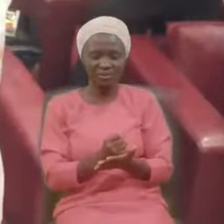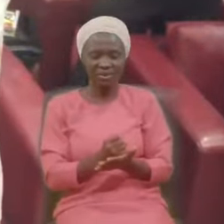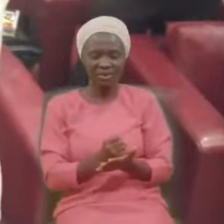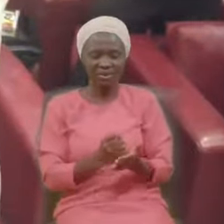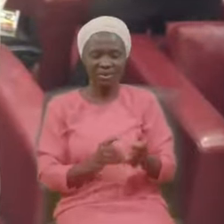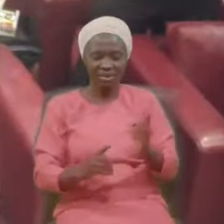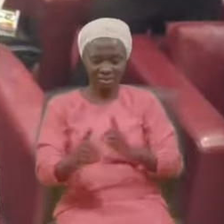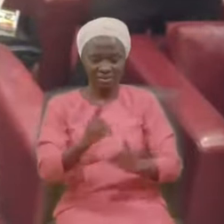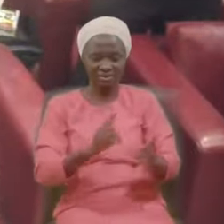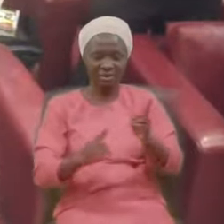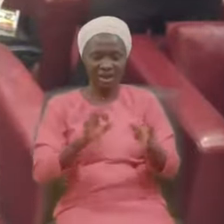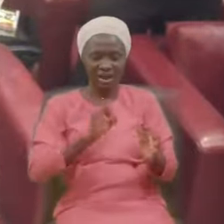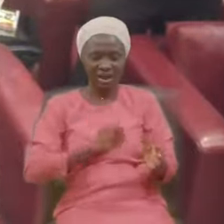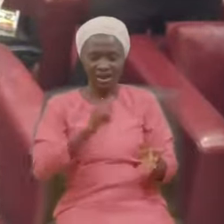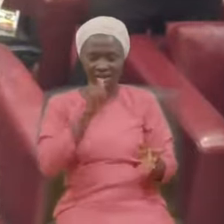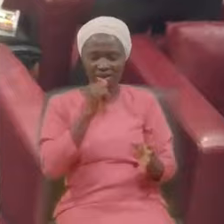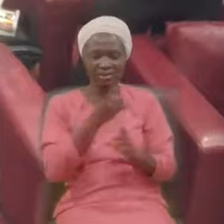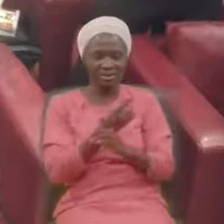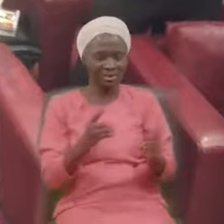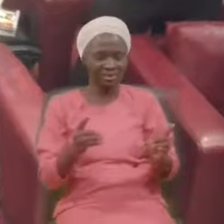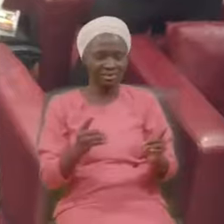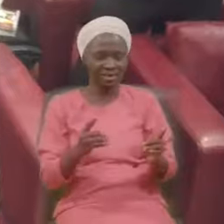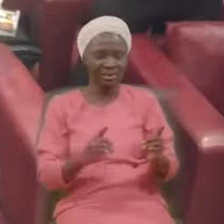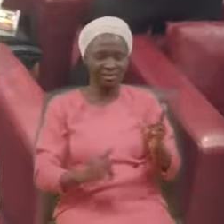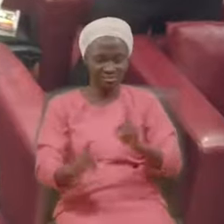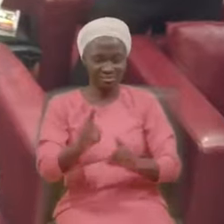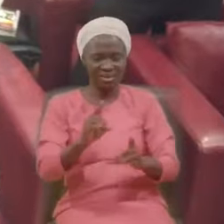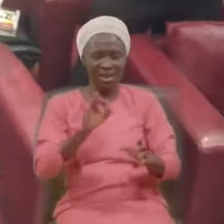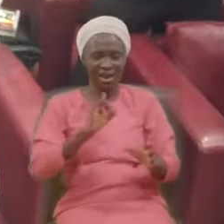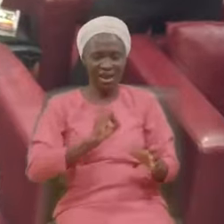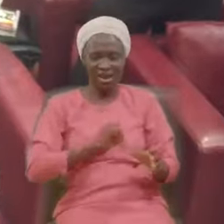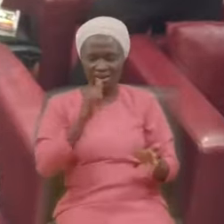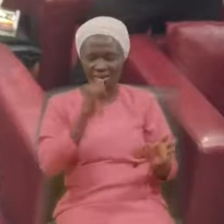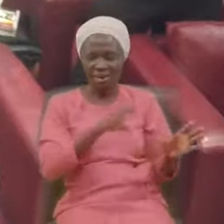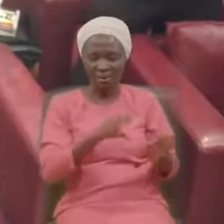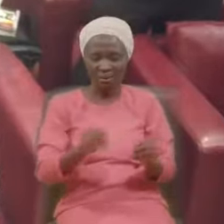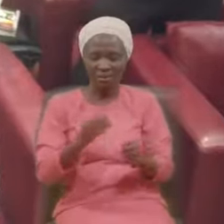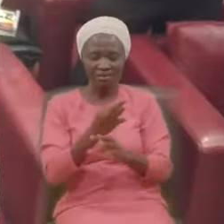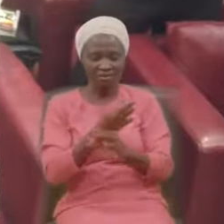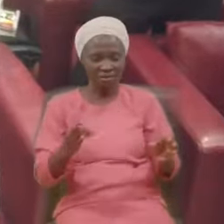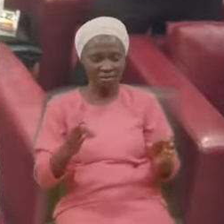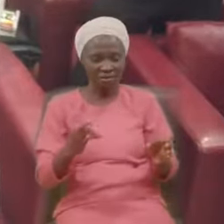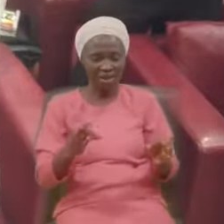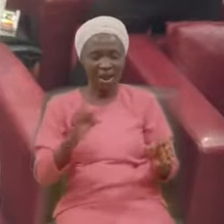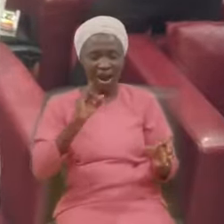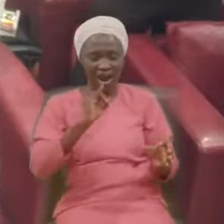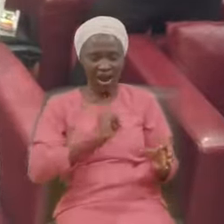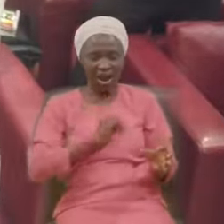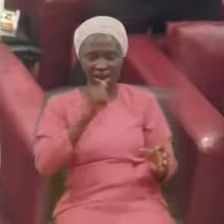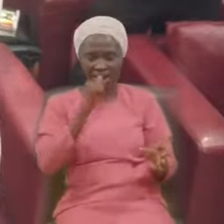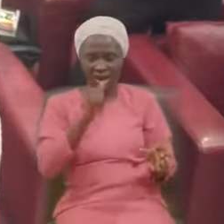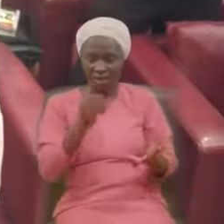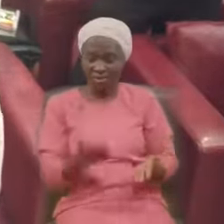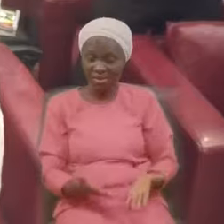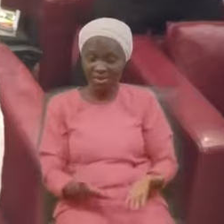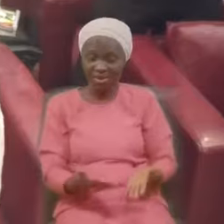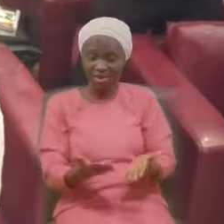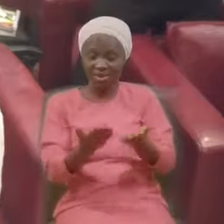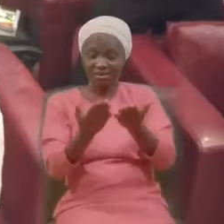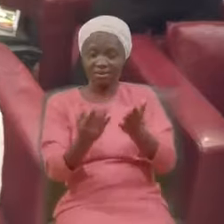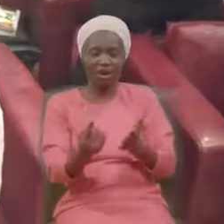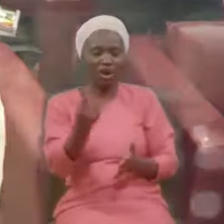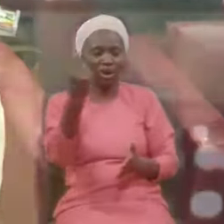delivered. You are set free. You are lifted up. You